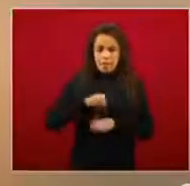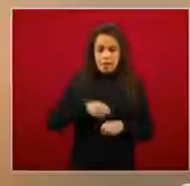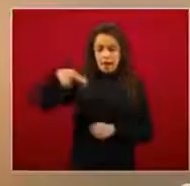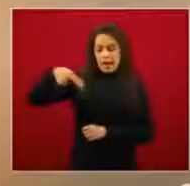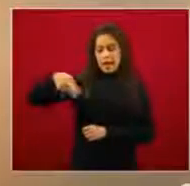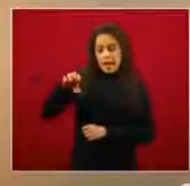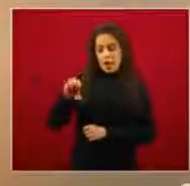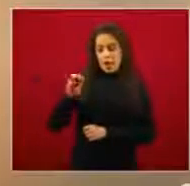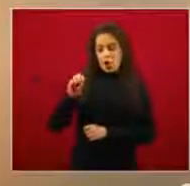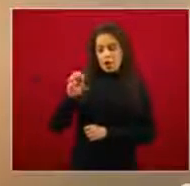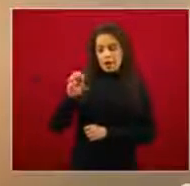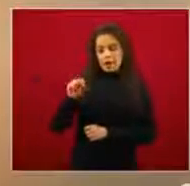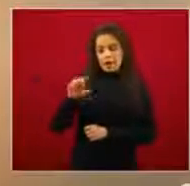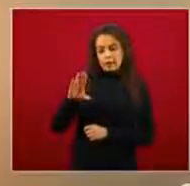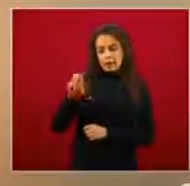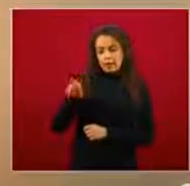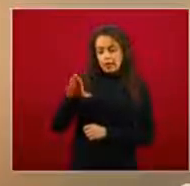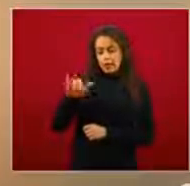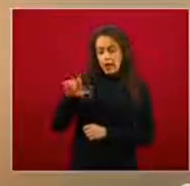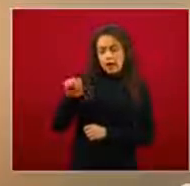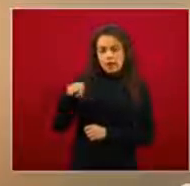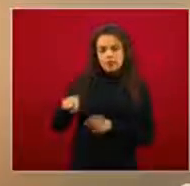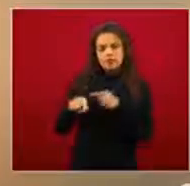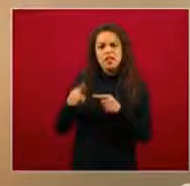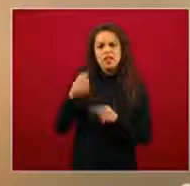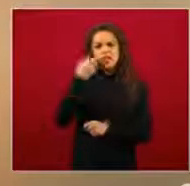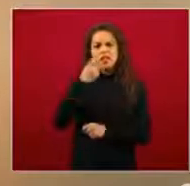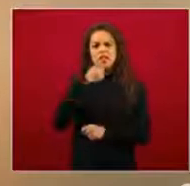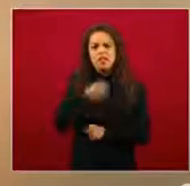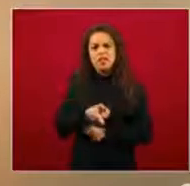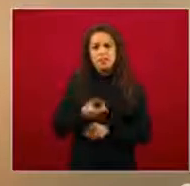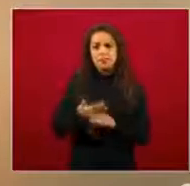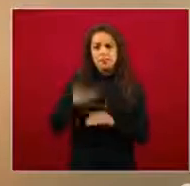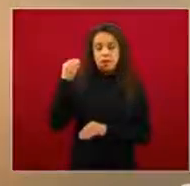new essential enterprises. Why do we call them this way? Because